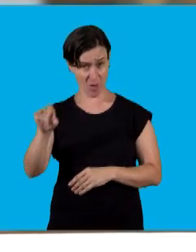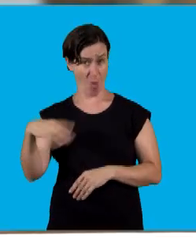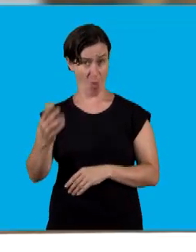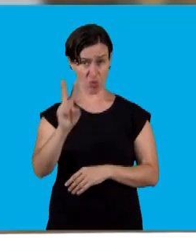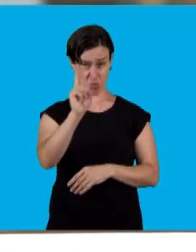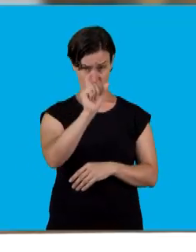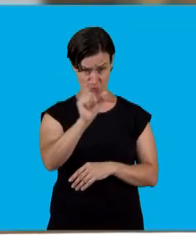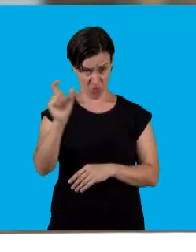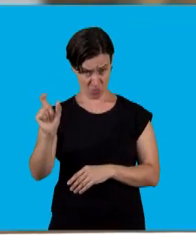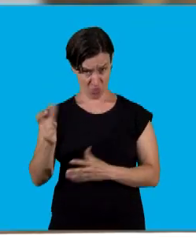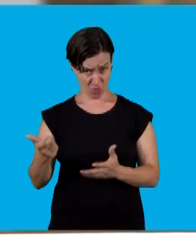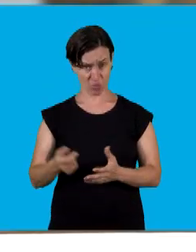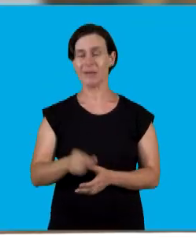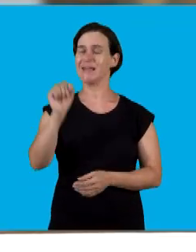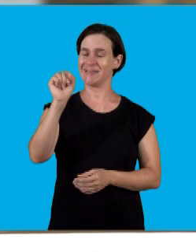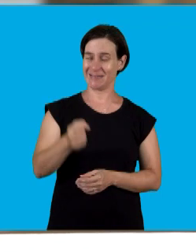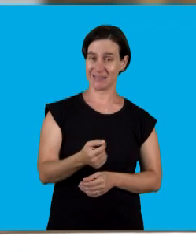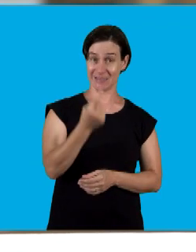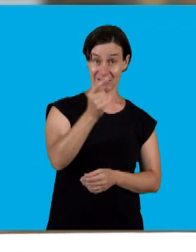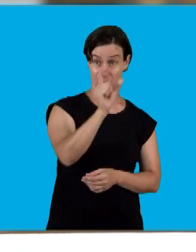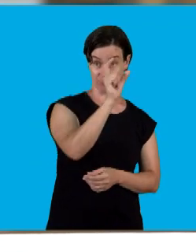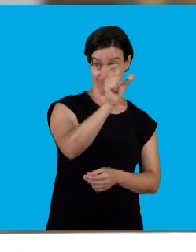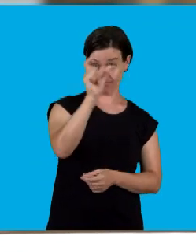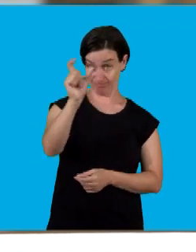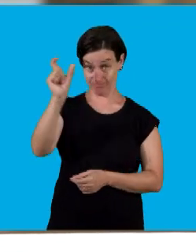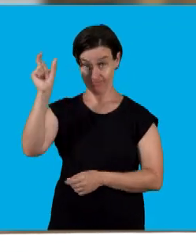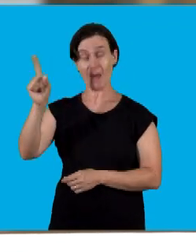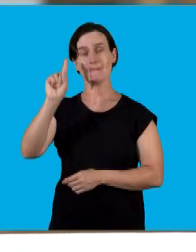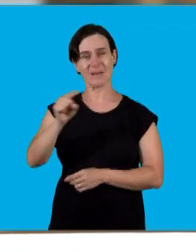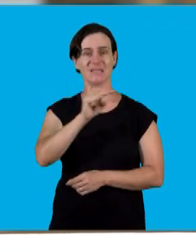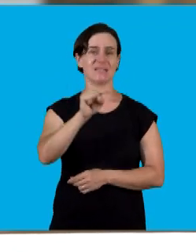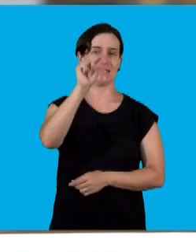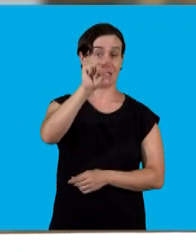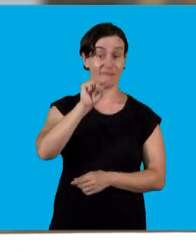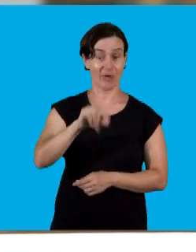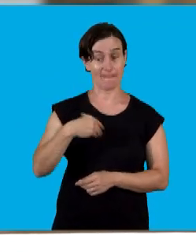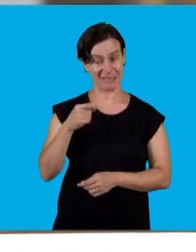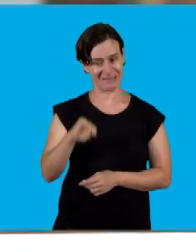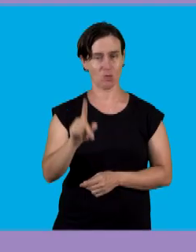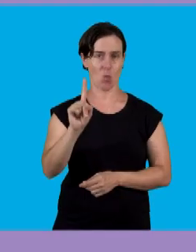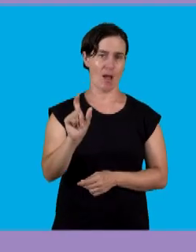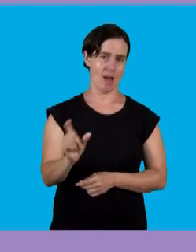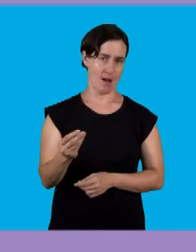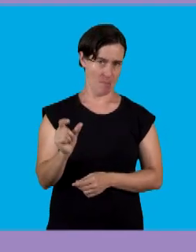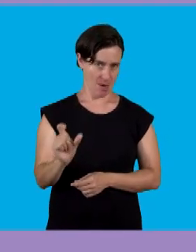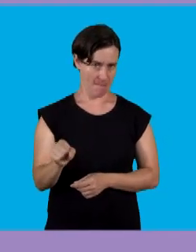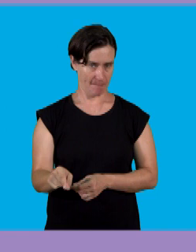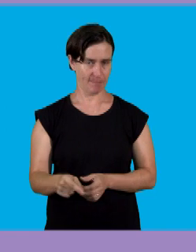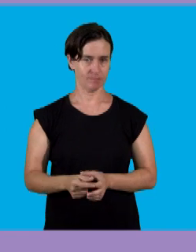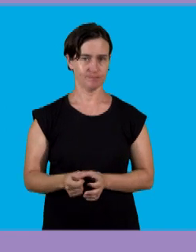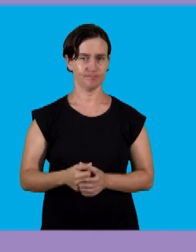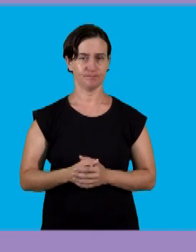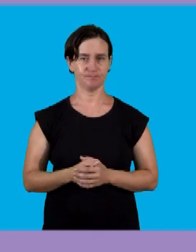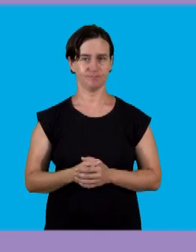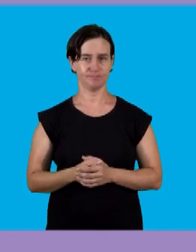monomial? Yes, each term of that trinomial must get that monomial. That must